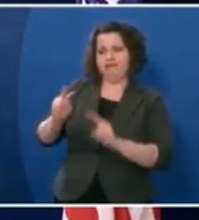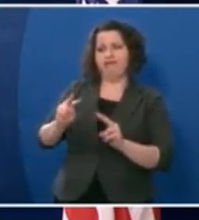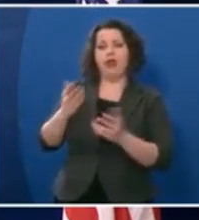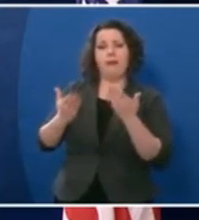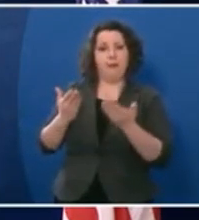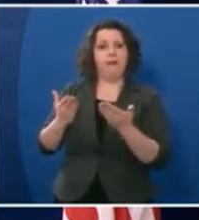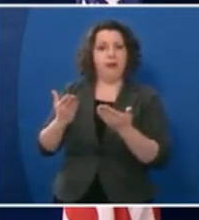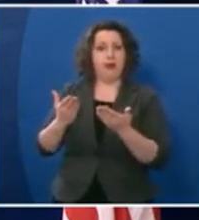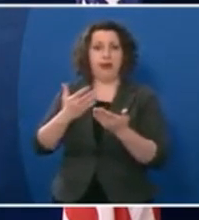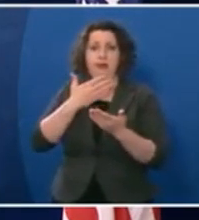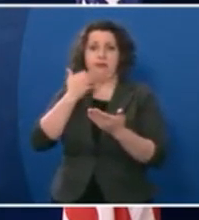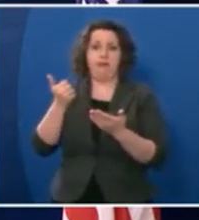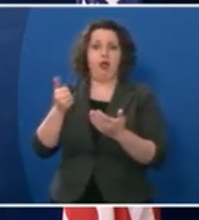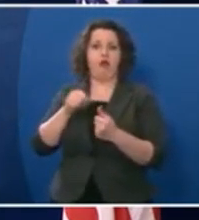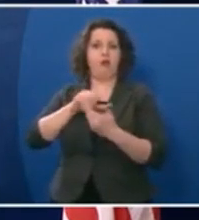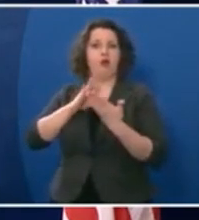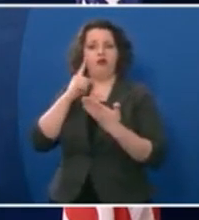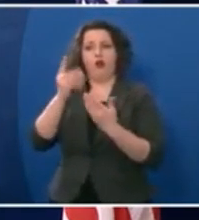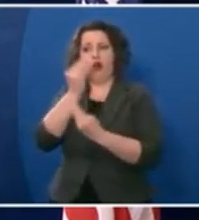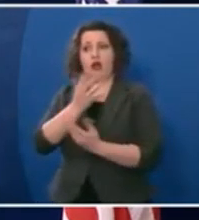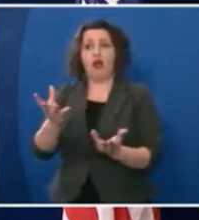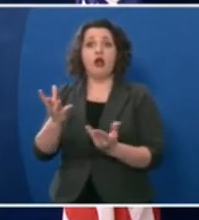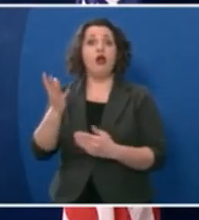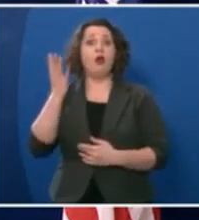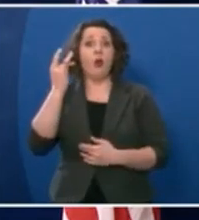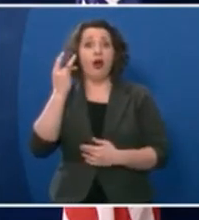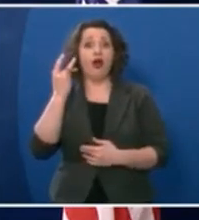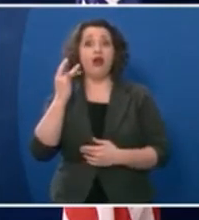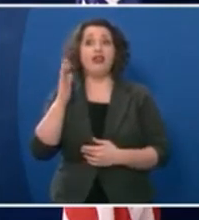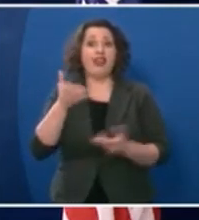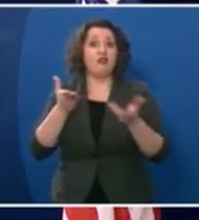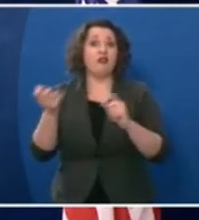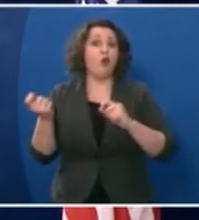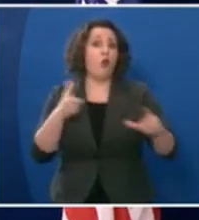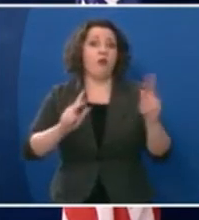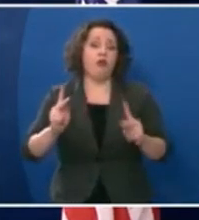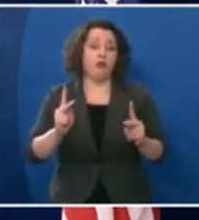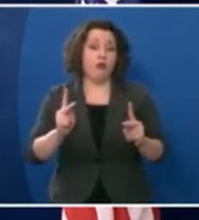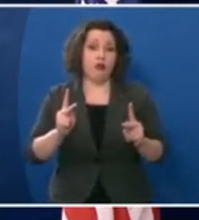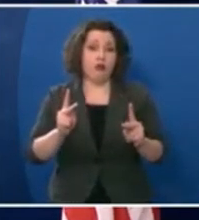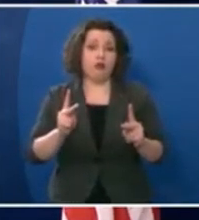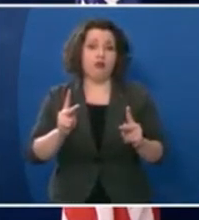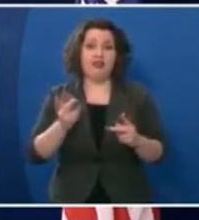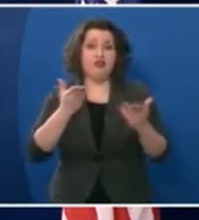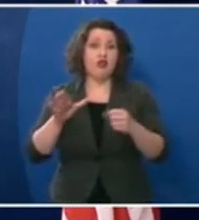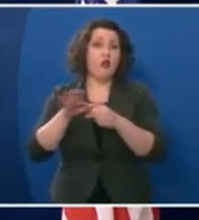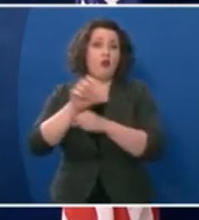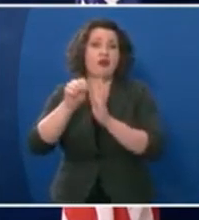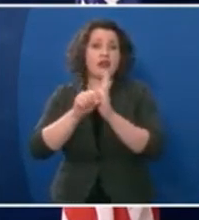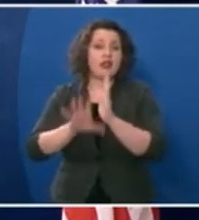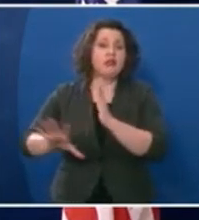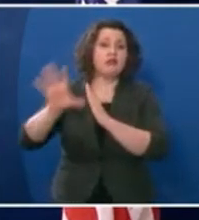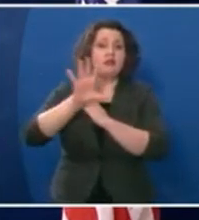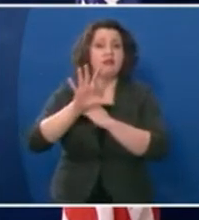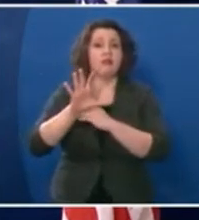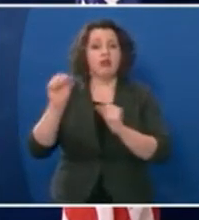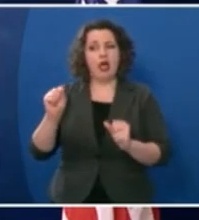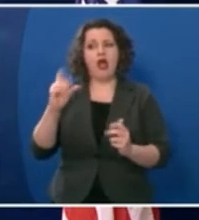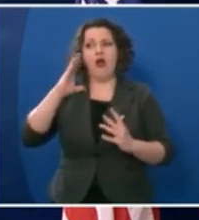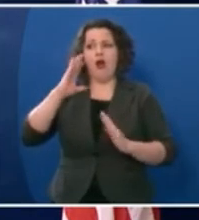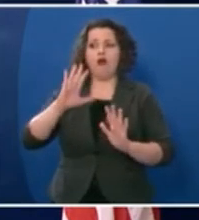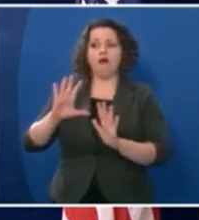keep Iowans informed about what's going on, because that serves us all. You know, really, that's how we, you know, can be mindful of others,